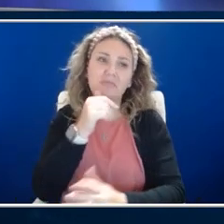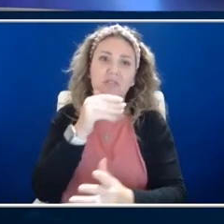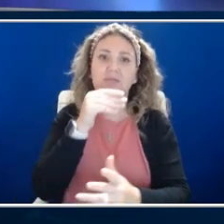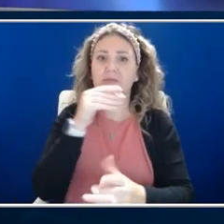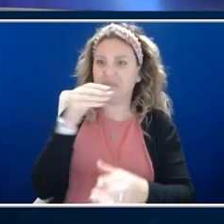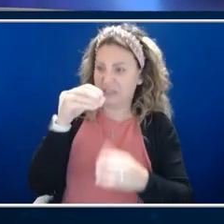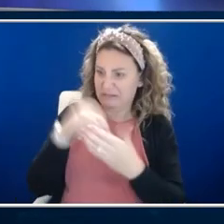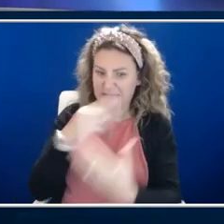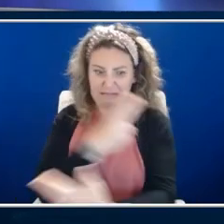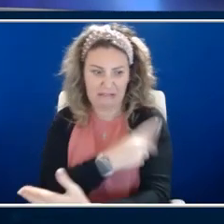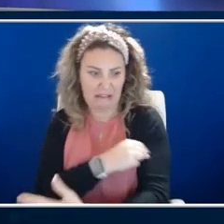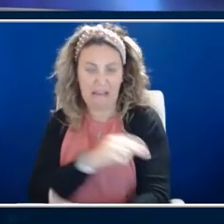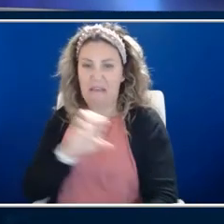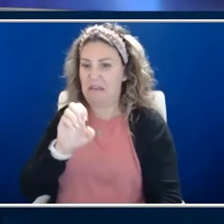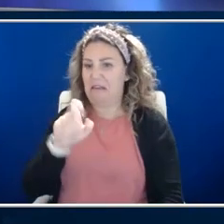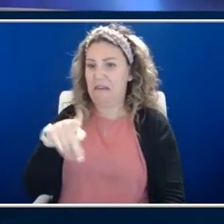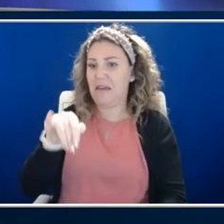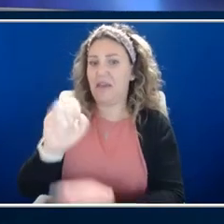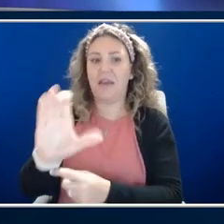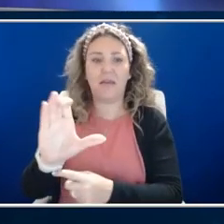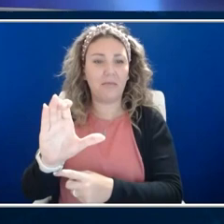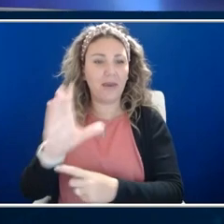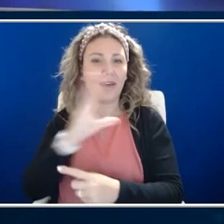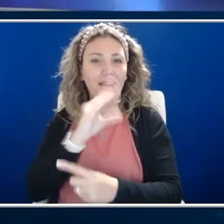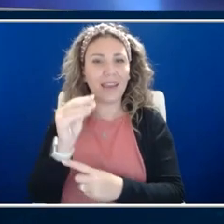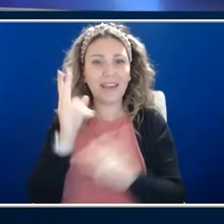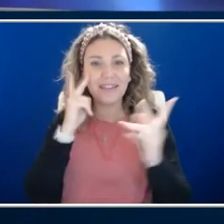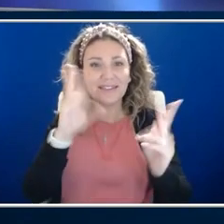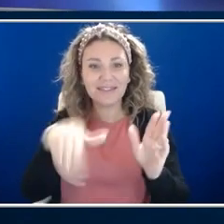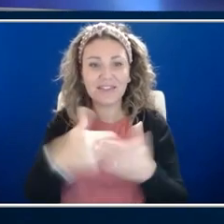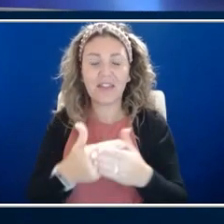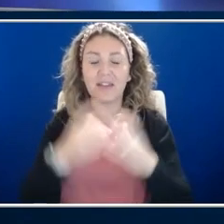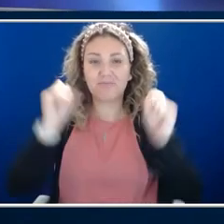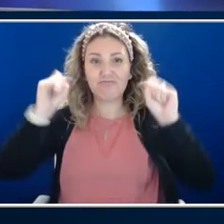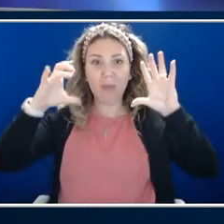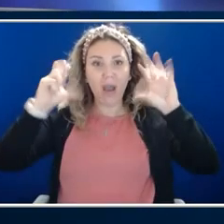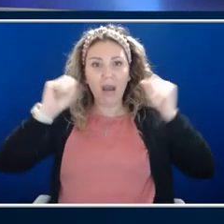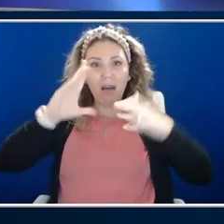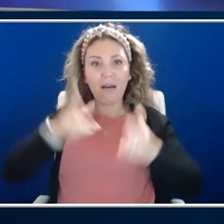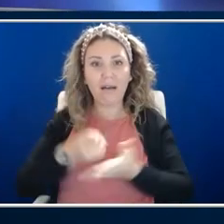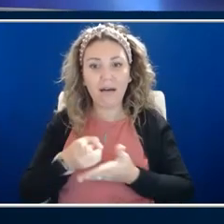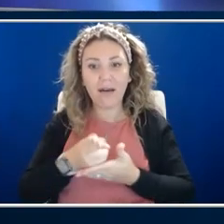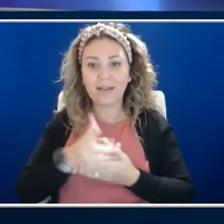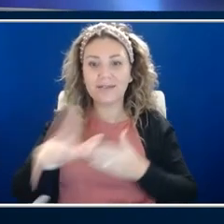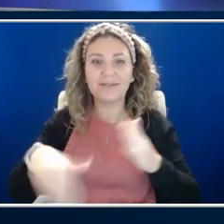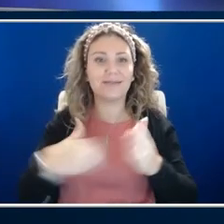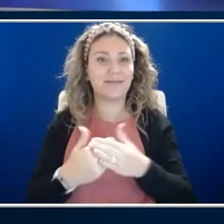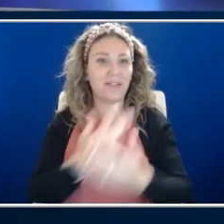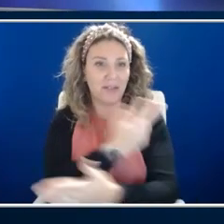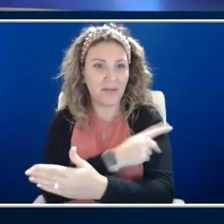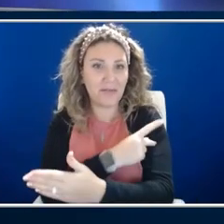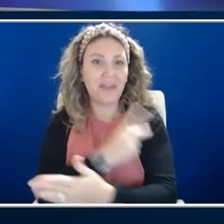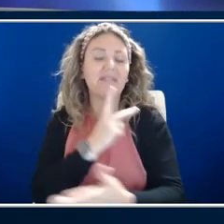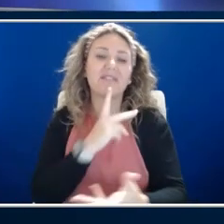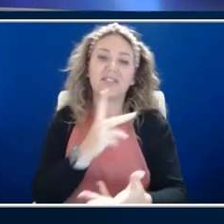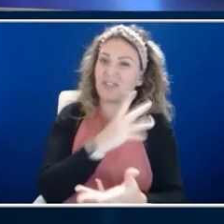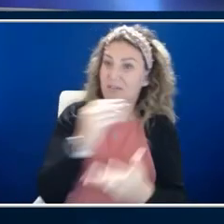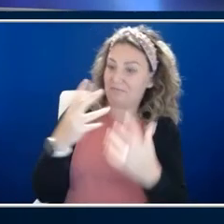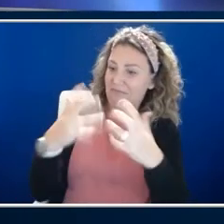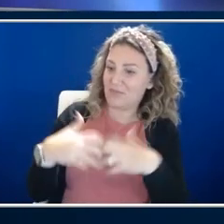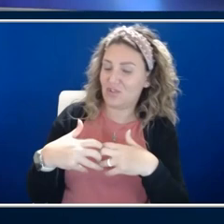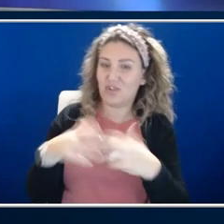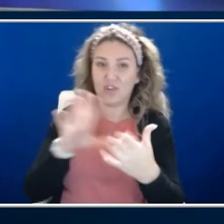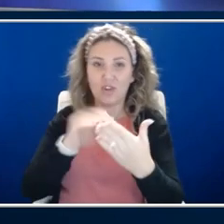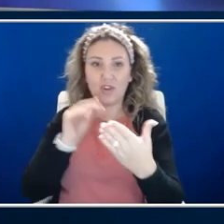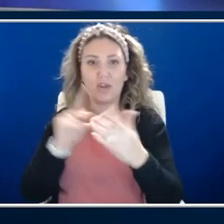their charts and see all the information they had. I mean, that's revolutionary, honestly, to taking care of patients. And I guess that's really not machine learning, but I want to go back to that